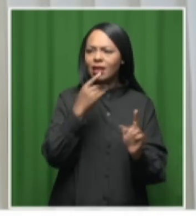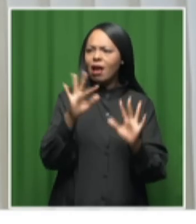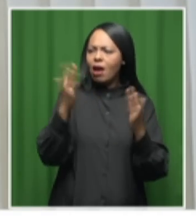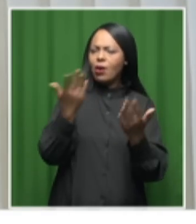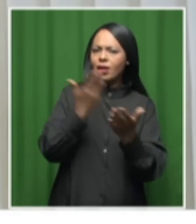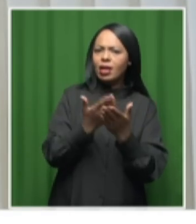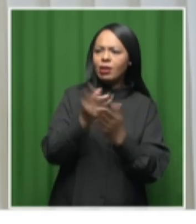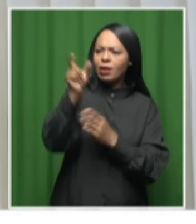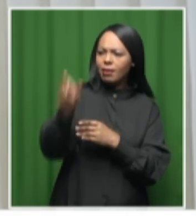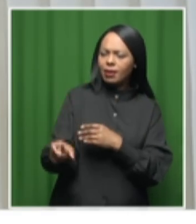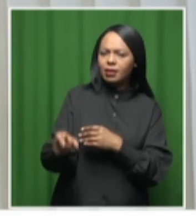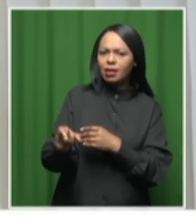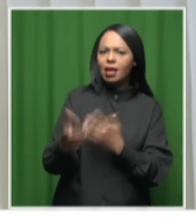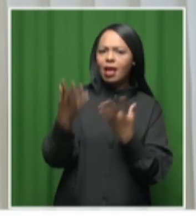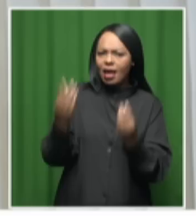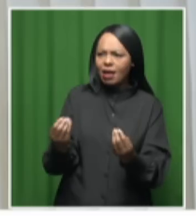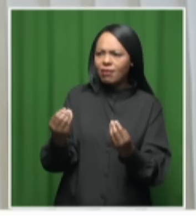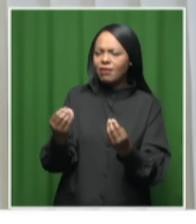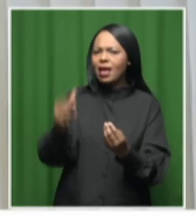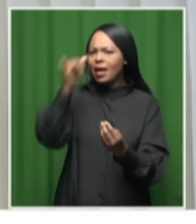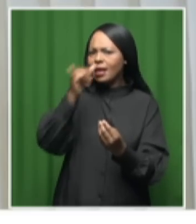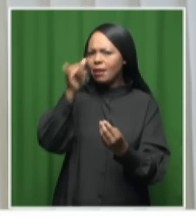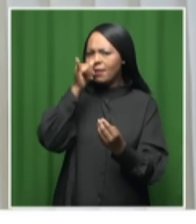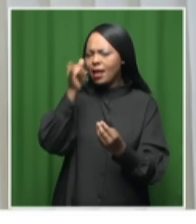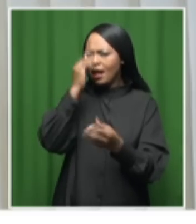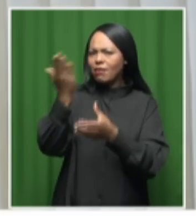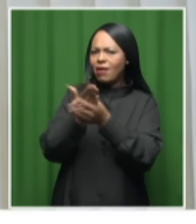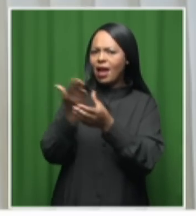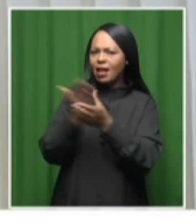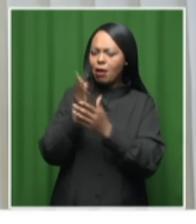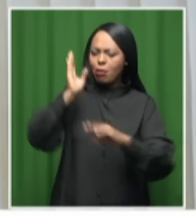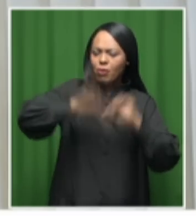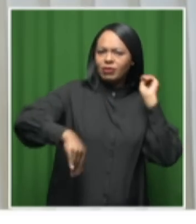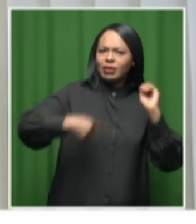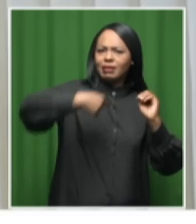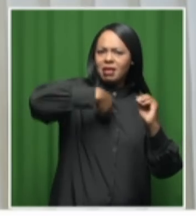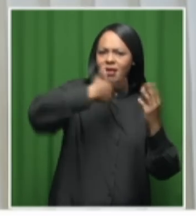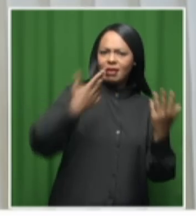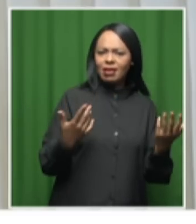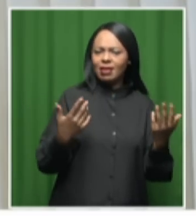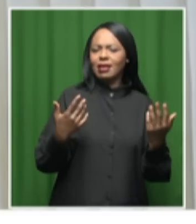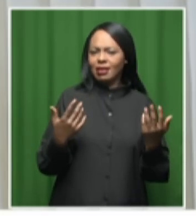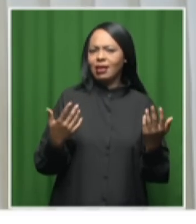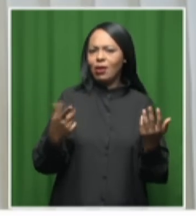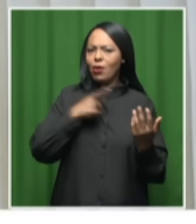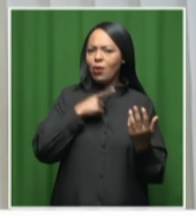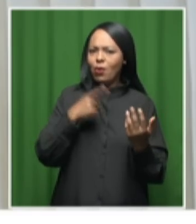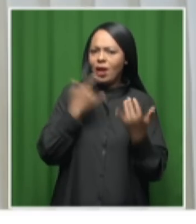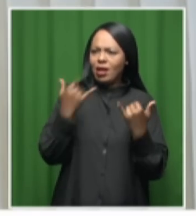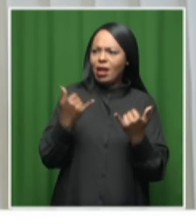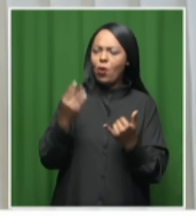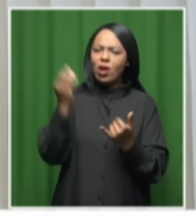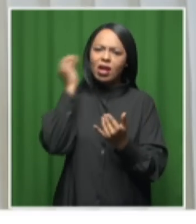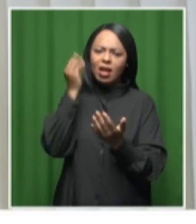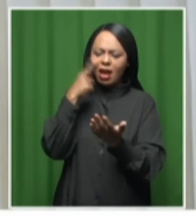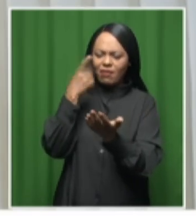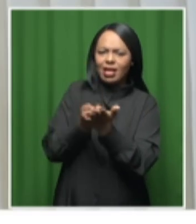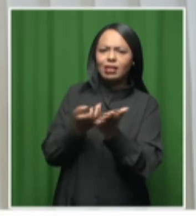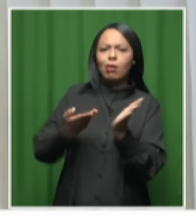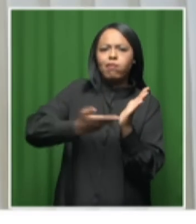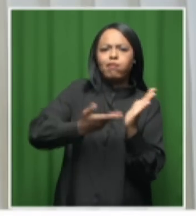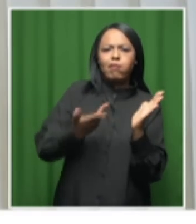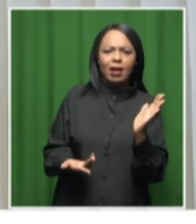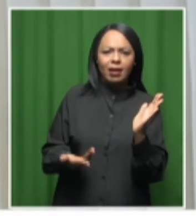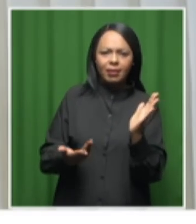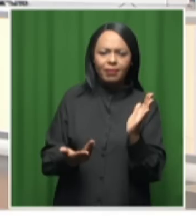person who has a criminal record prosecuting me? Can you please restart the discussion of the charge to prosecute in light of this new evidence?